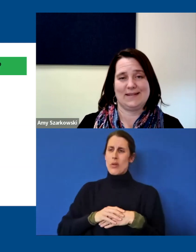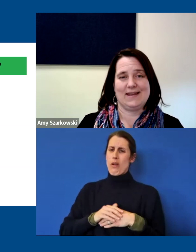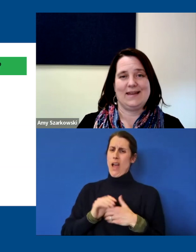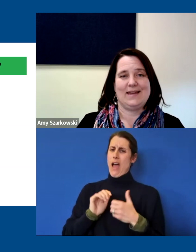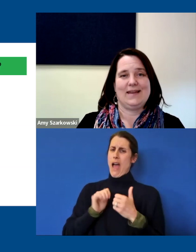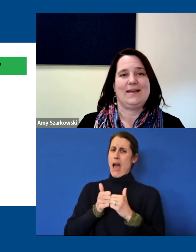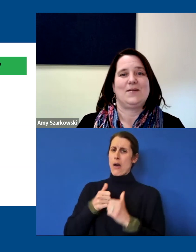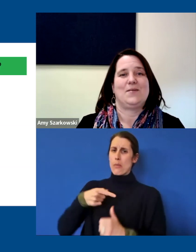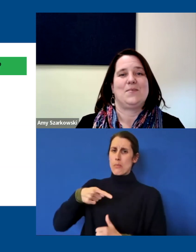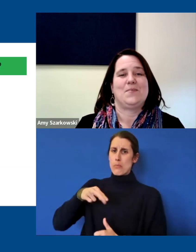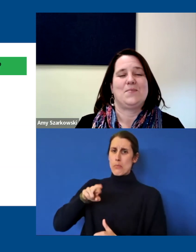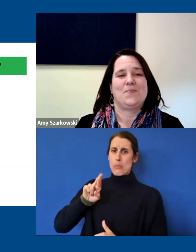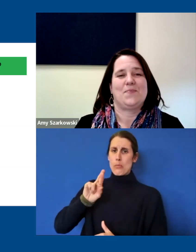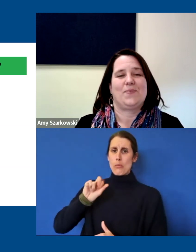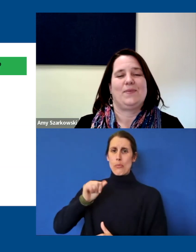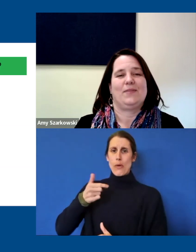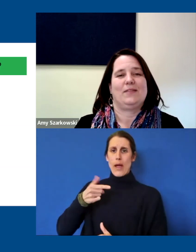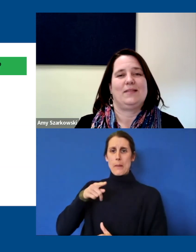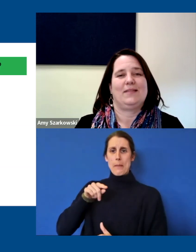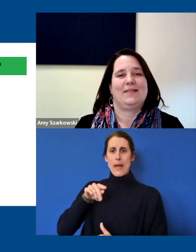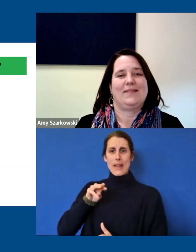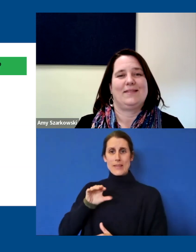abilities?